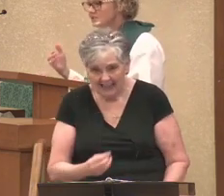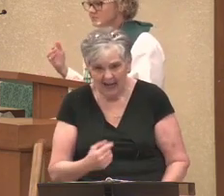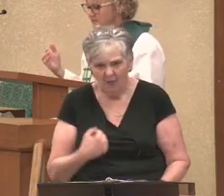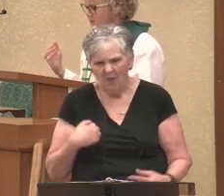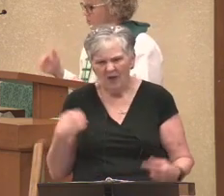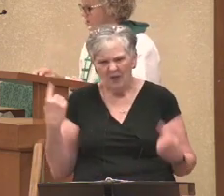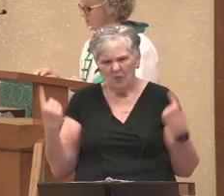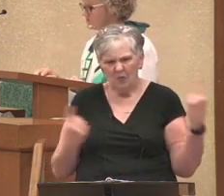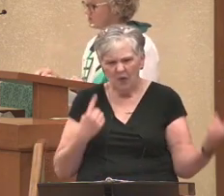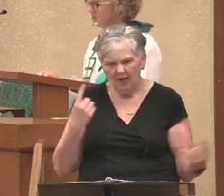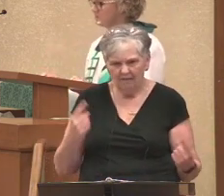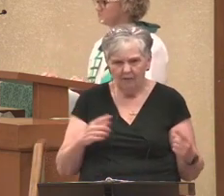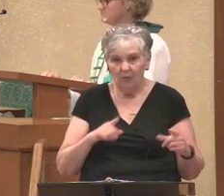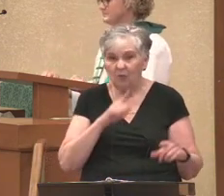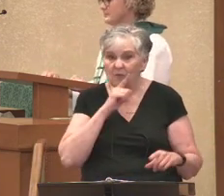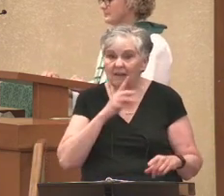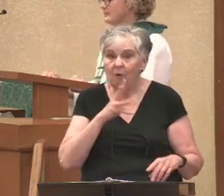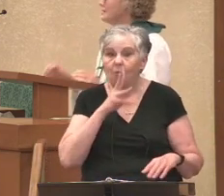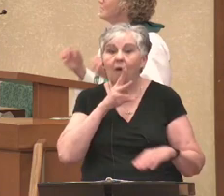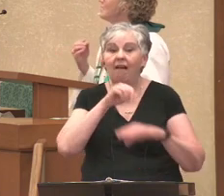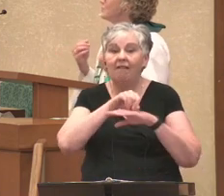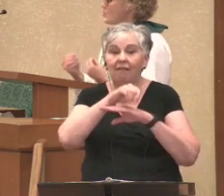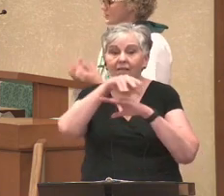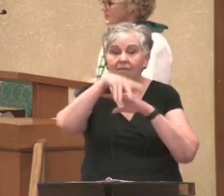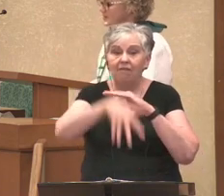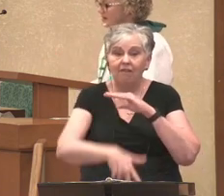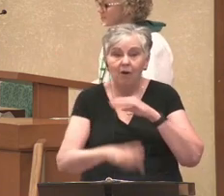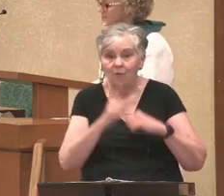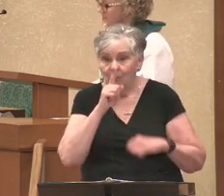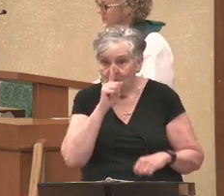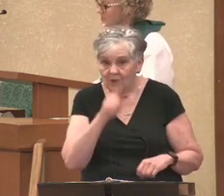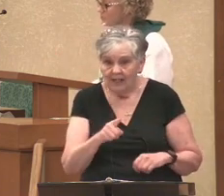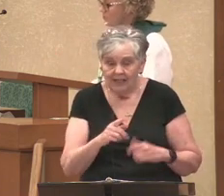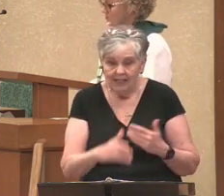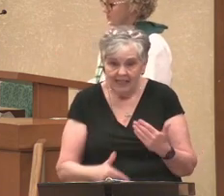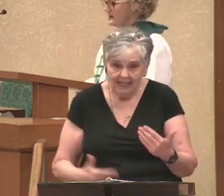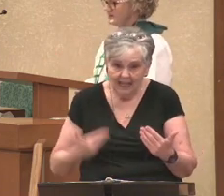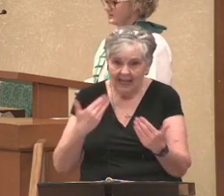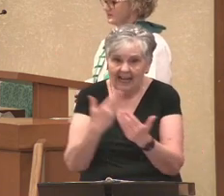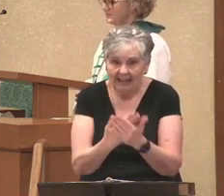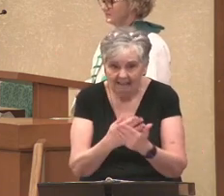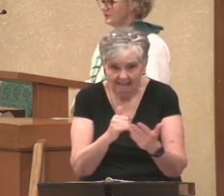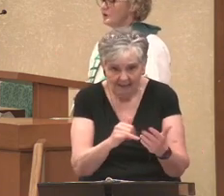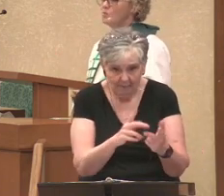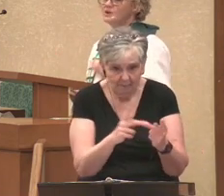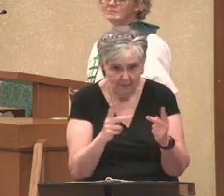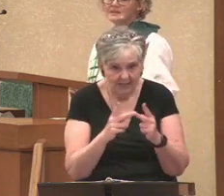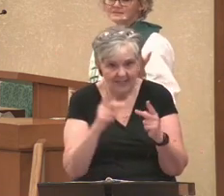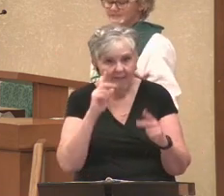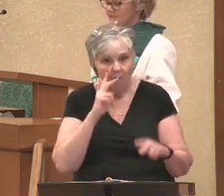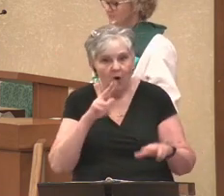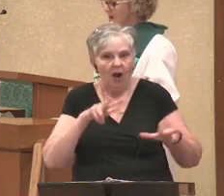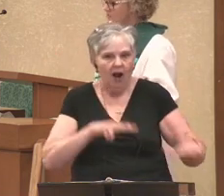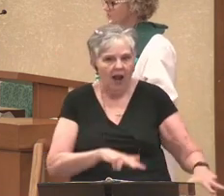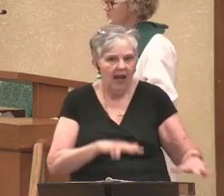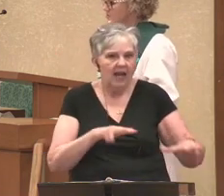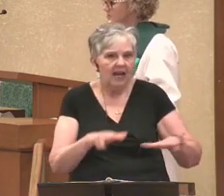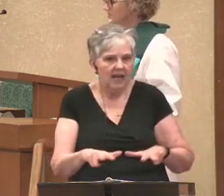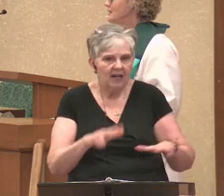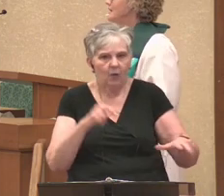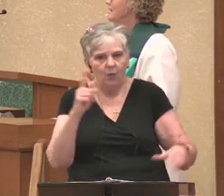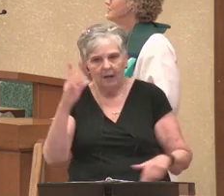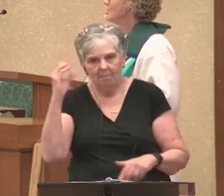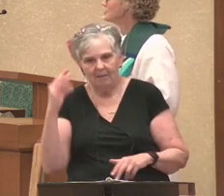really going to be a waterfall. But when we got to the place where we would be hiking, one man stayed back with the